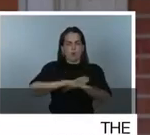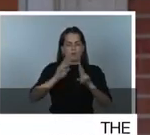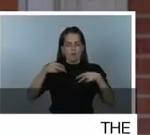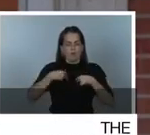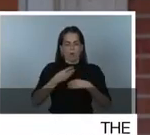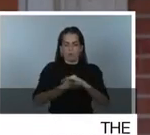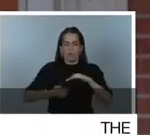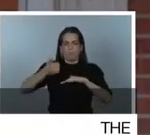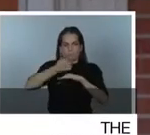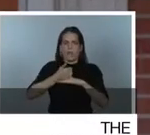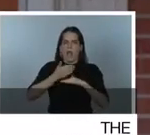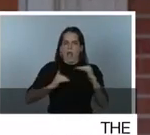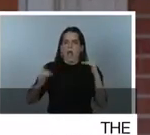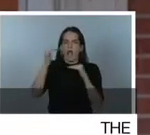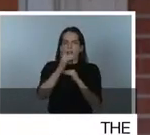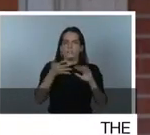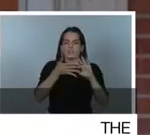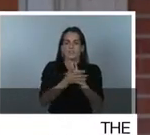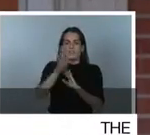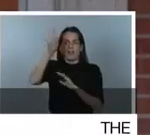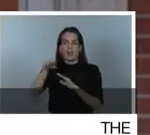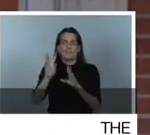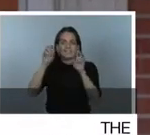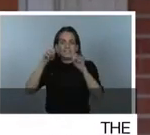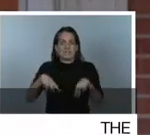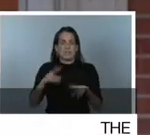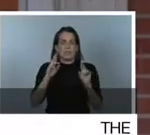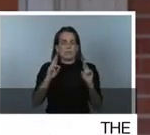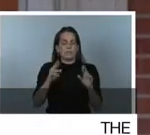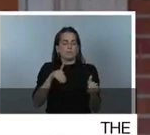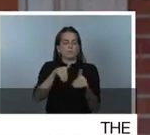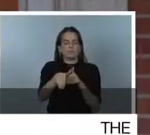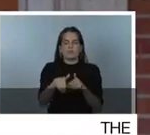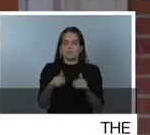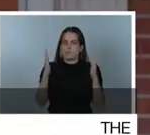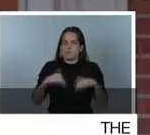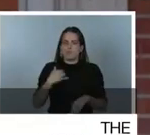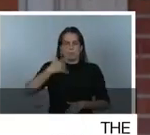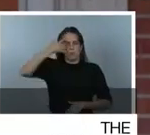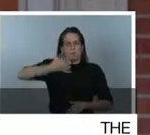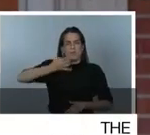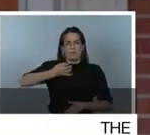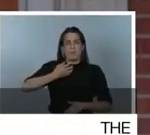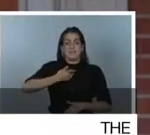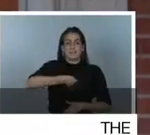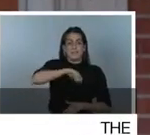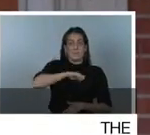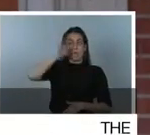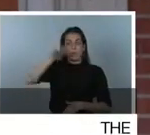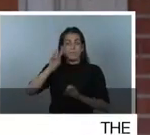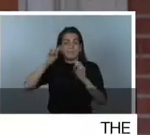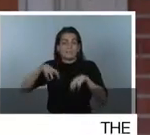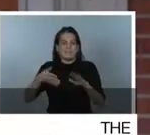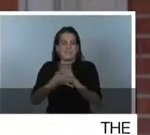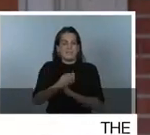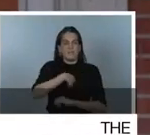most seats in the Catalan region at the moment. So you would think there could be more negotiation between them going